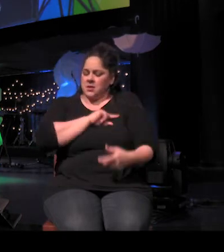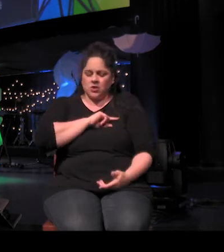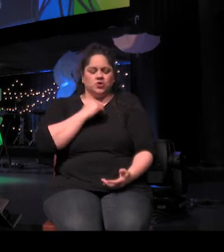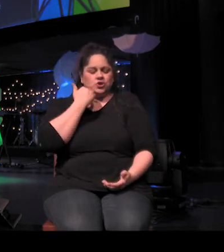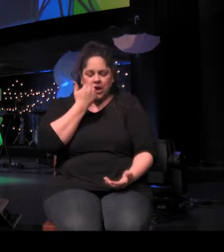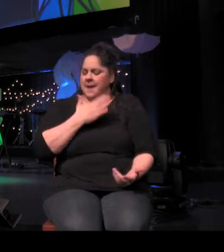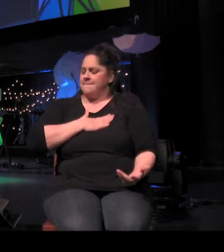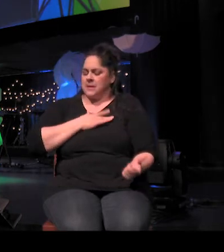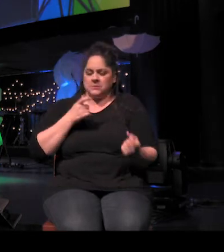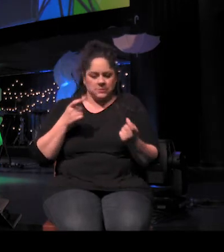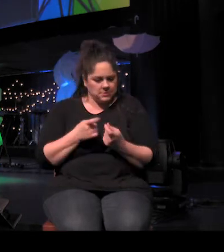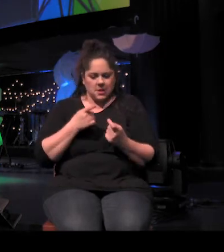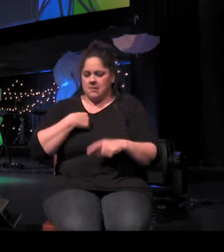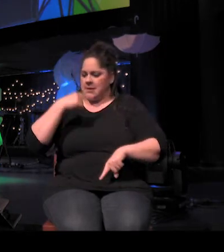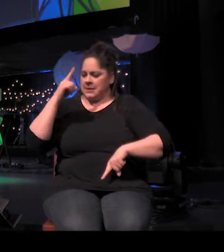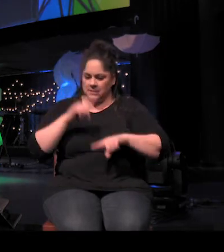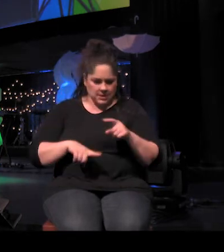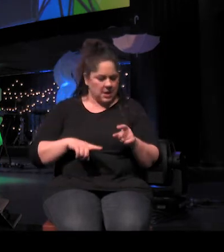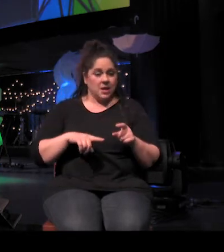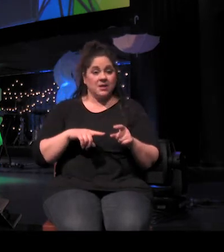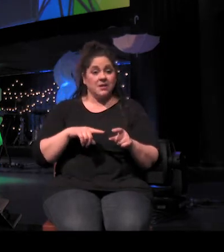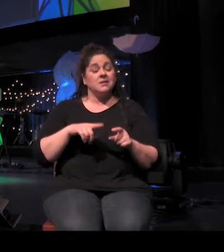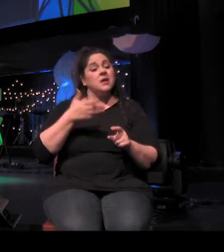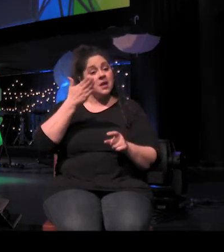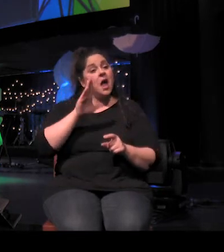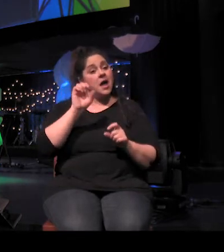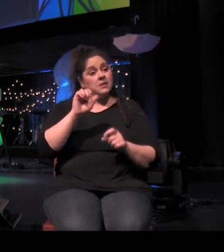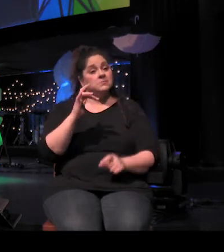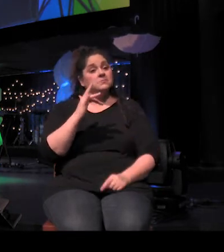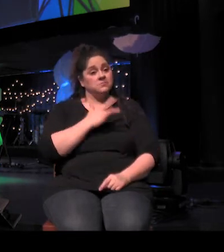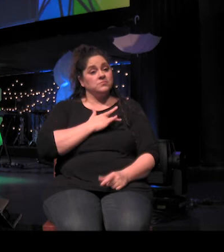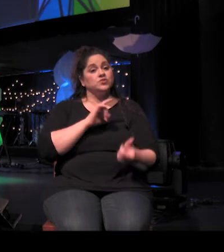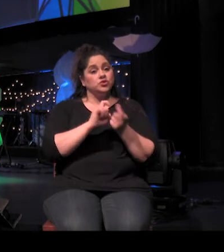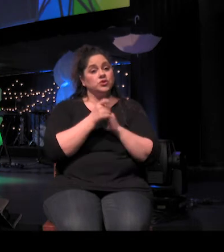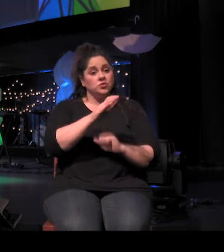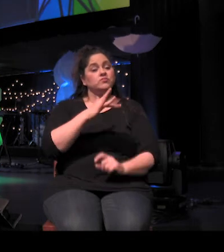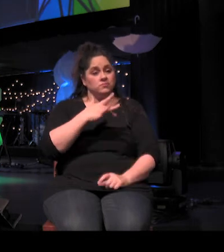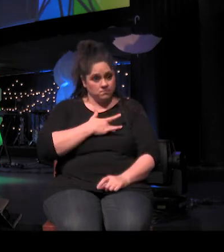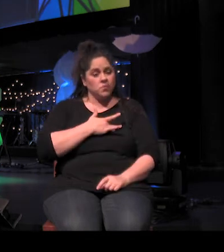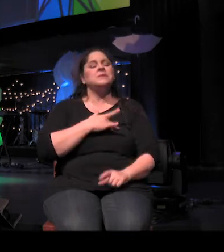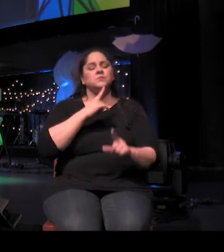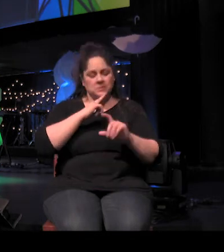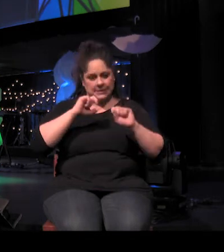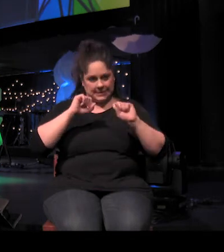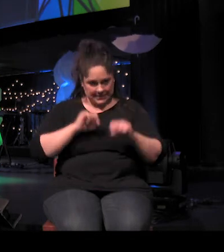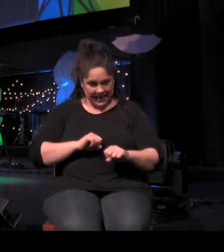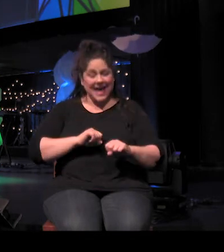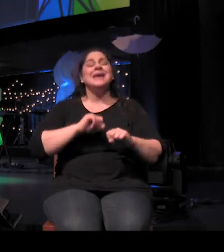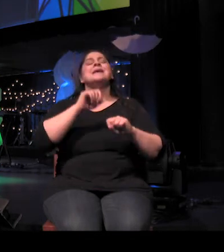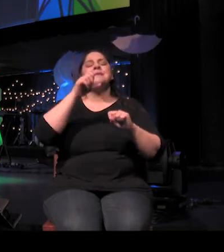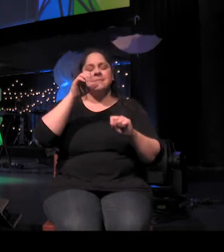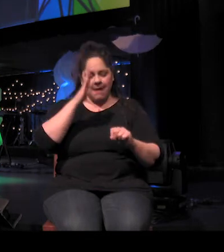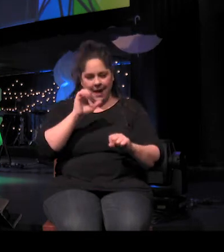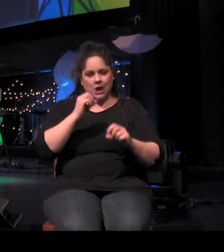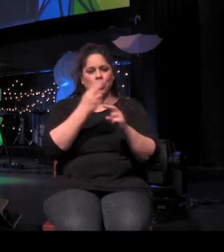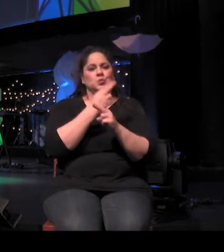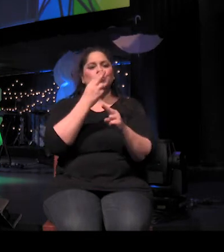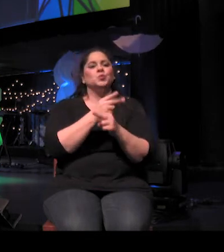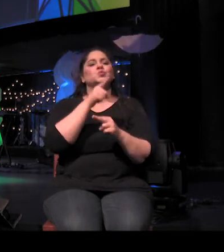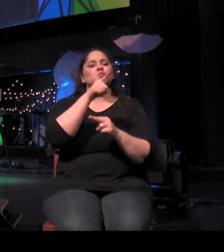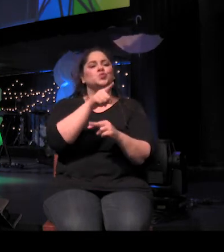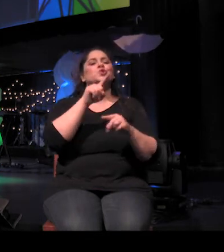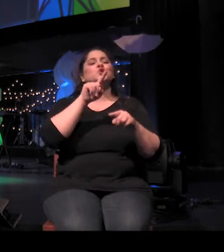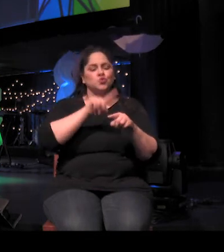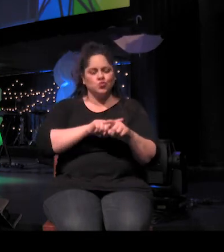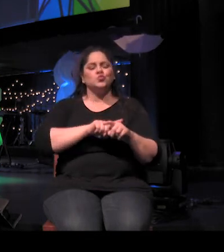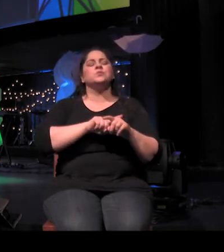shame about things that you've done in the past, God can restore you and transform you to use you for the purpose that he's created you